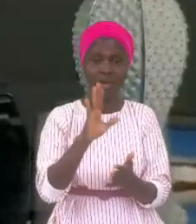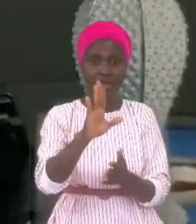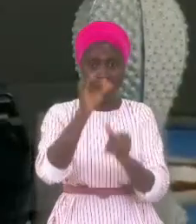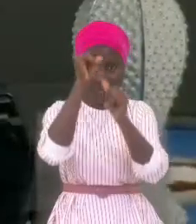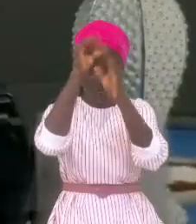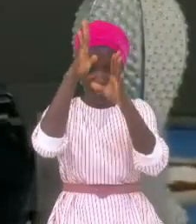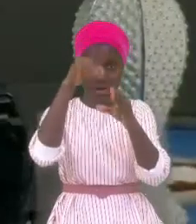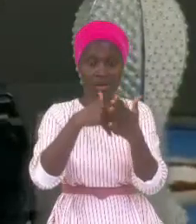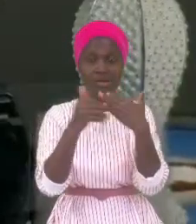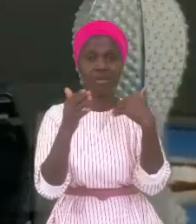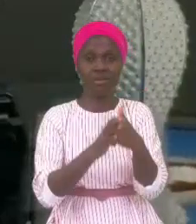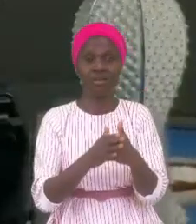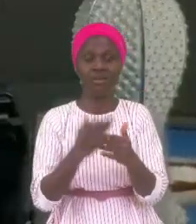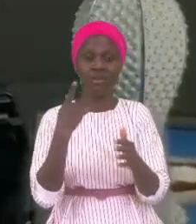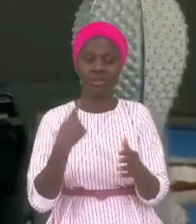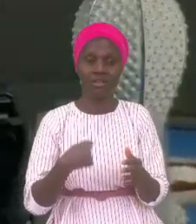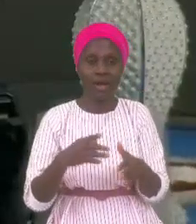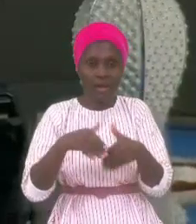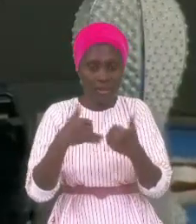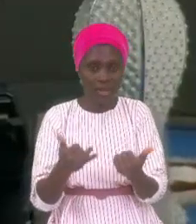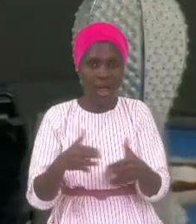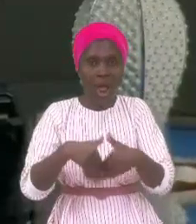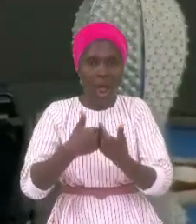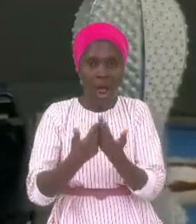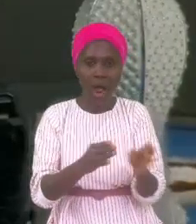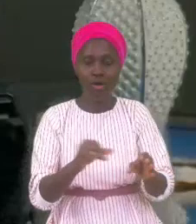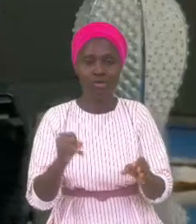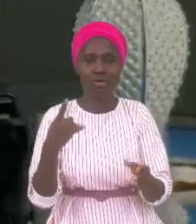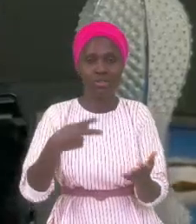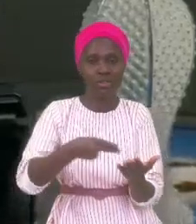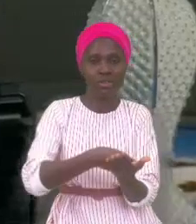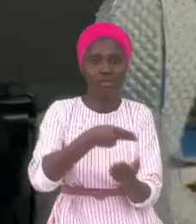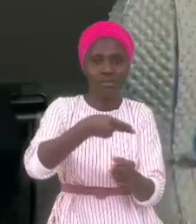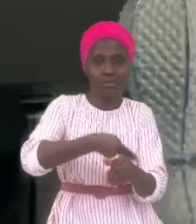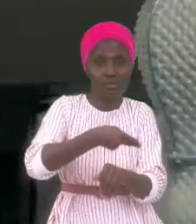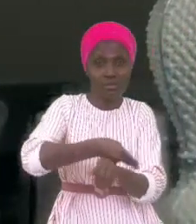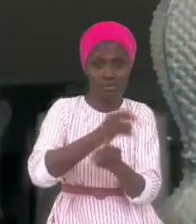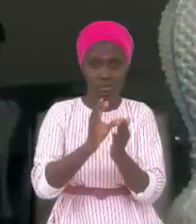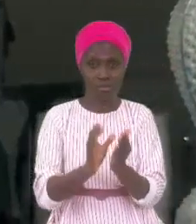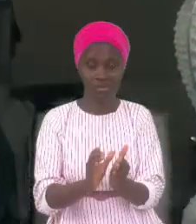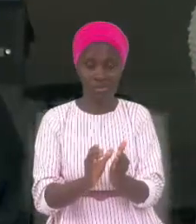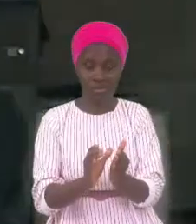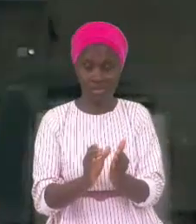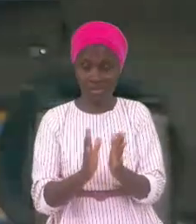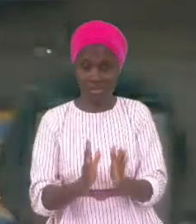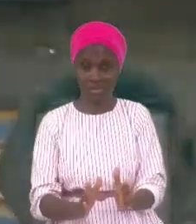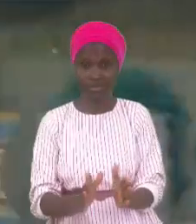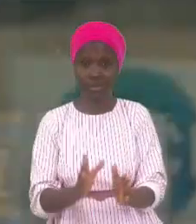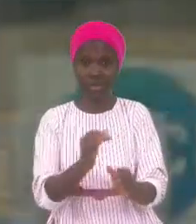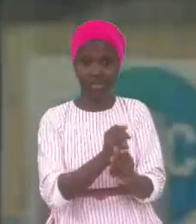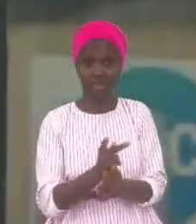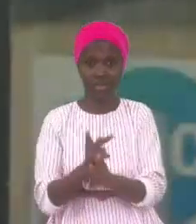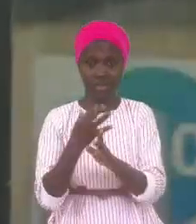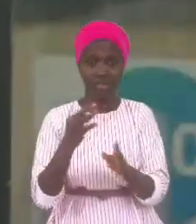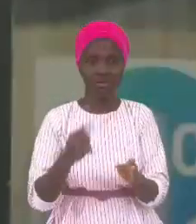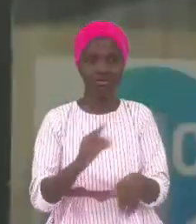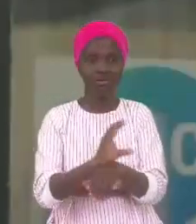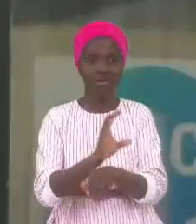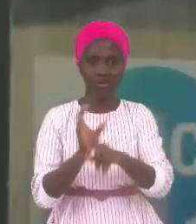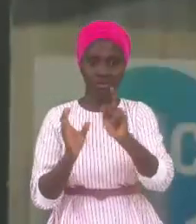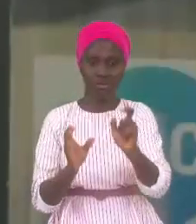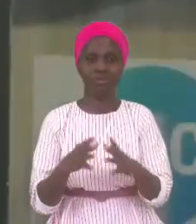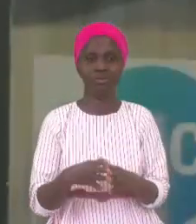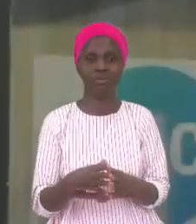How does the shepherd take care of the flock? Does he take care of some and leave the others. Does he have a